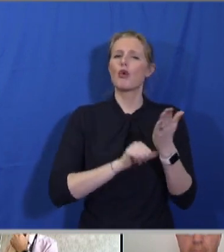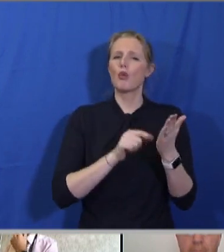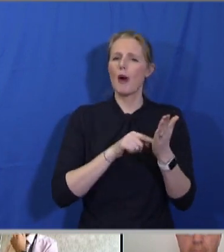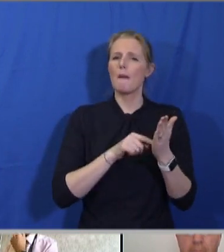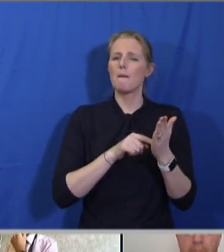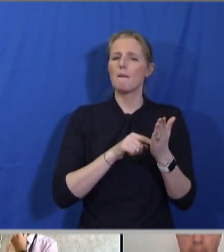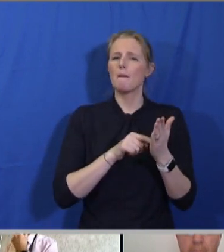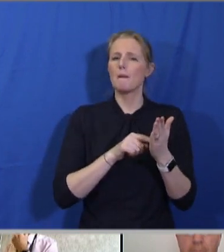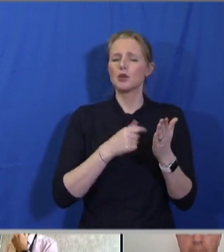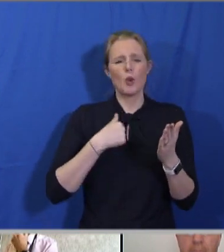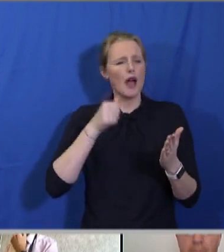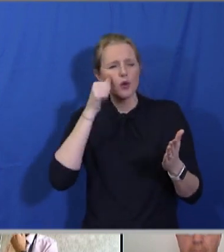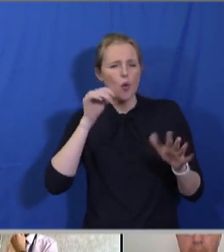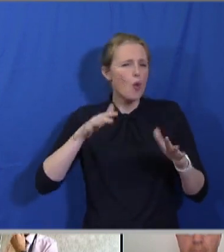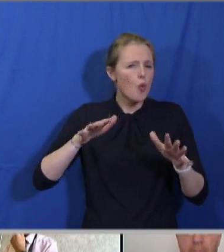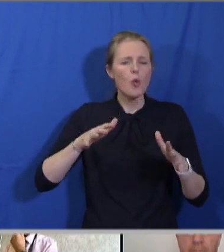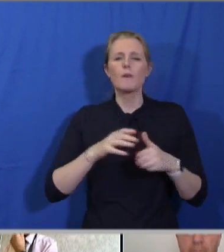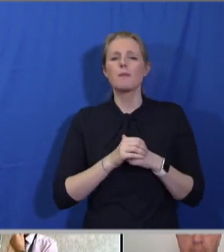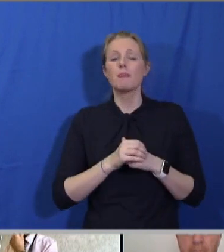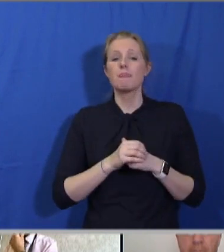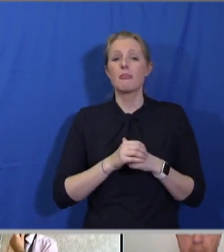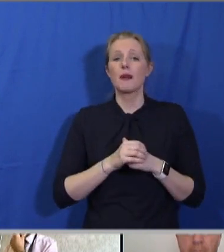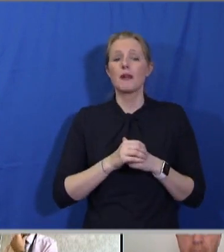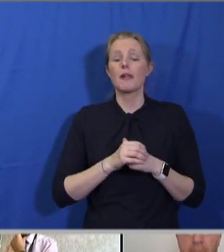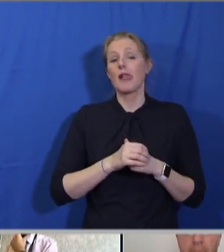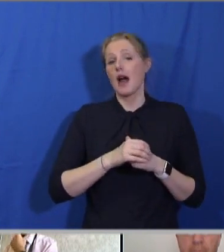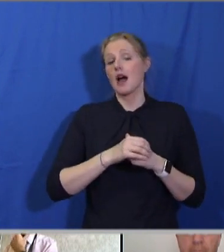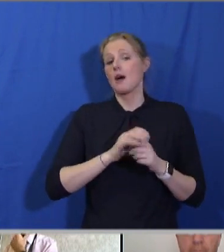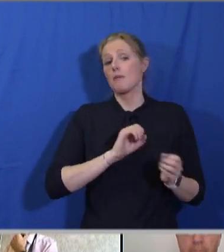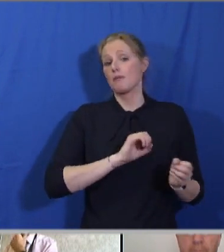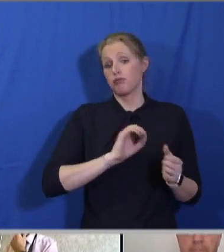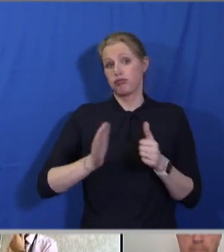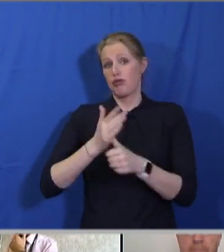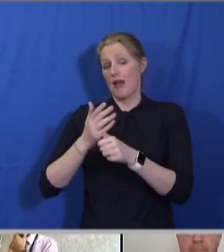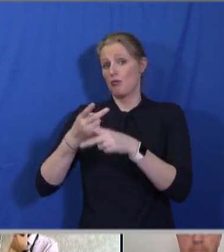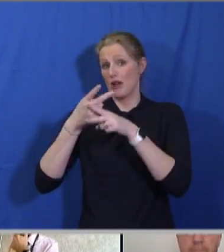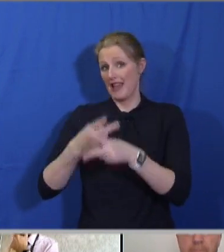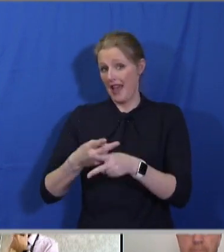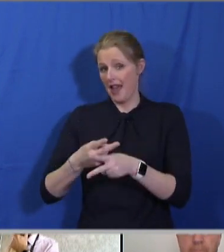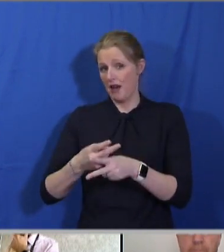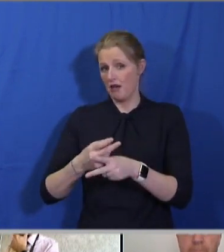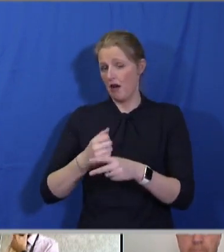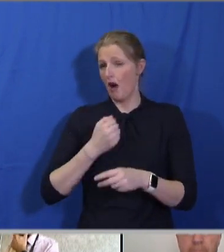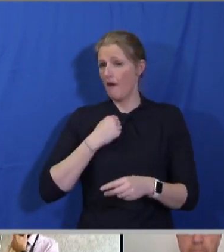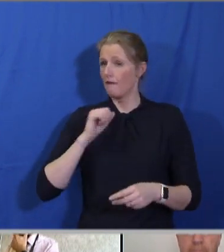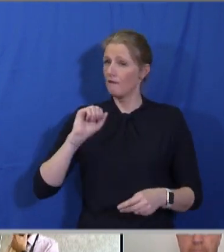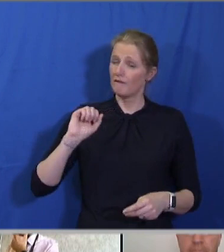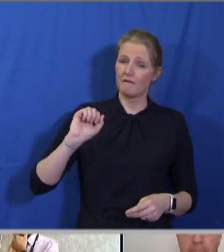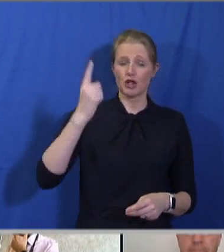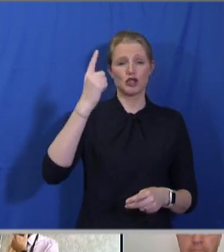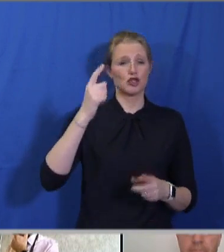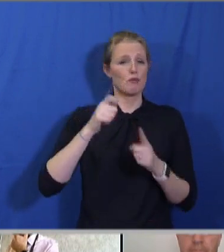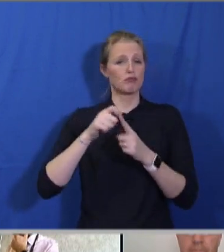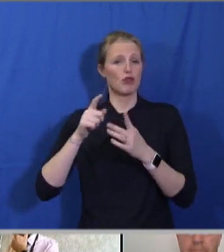degree of familiarity with it. In primary care, our single biggest, project or priority would be